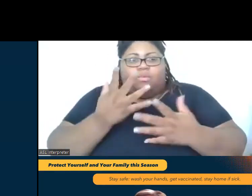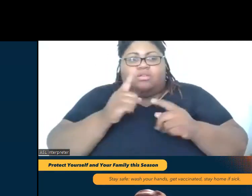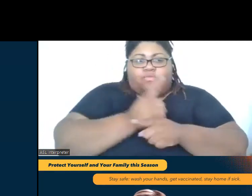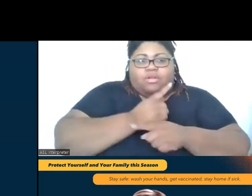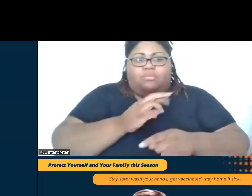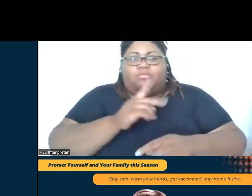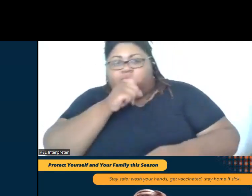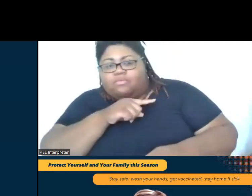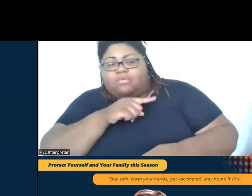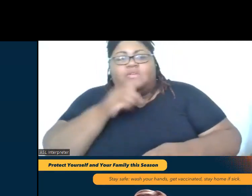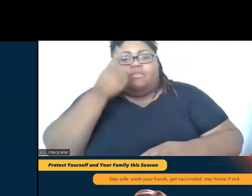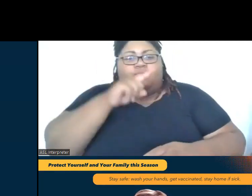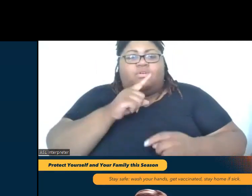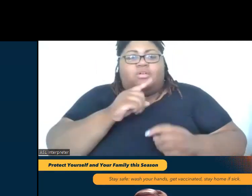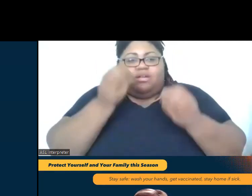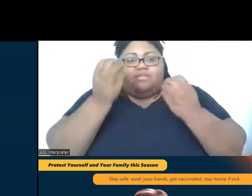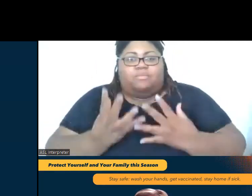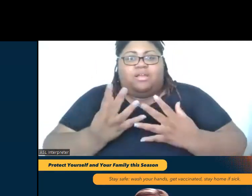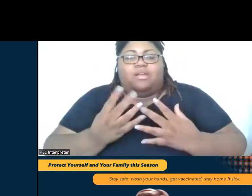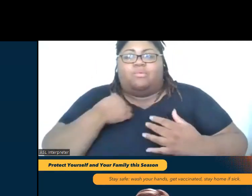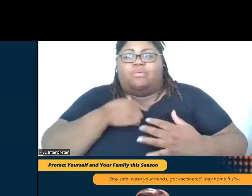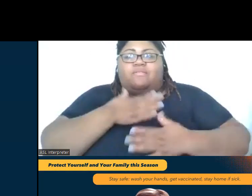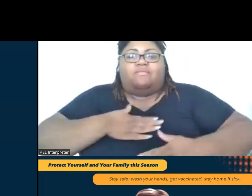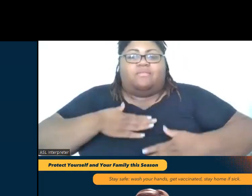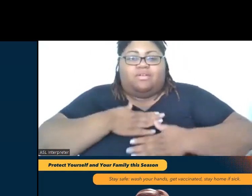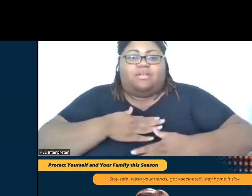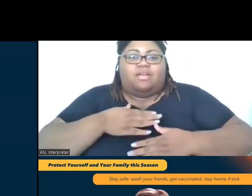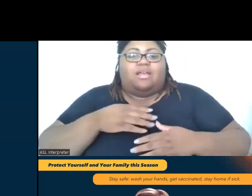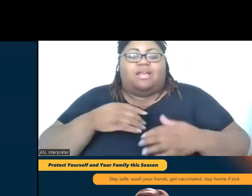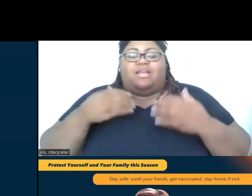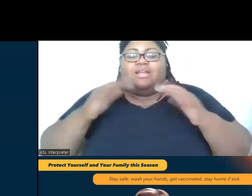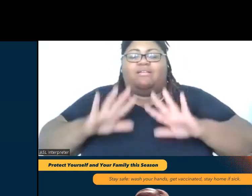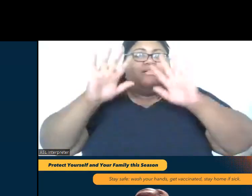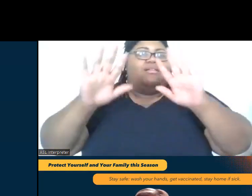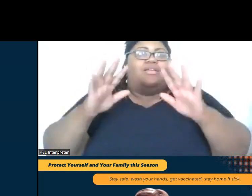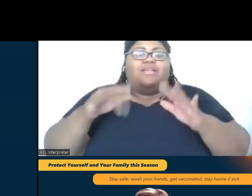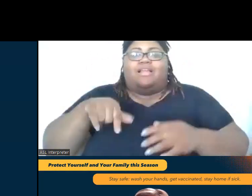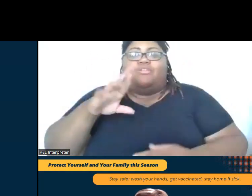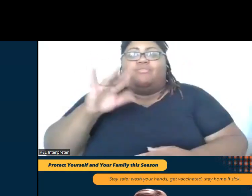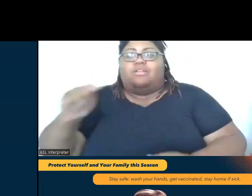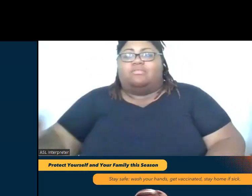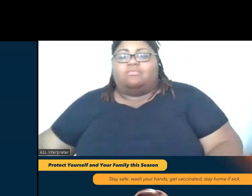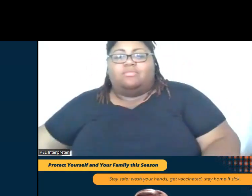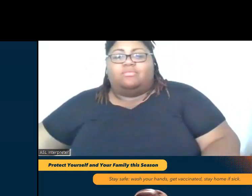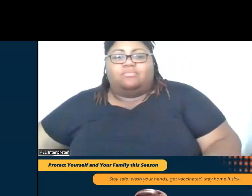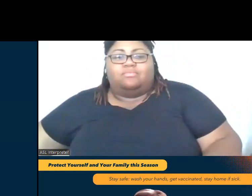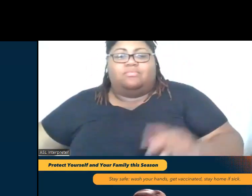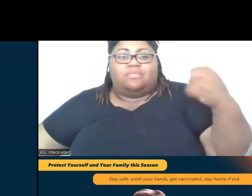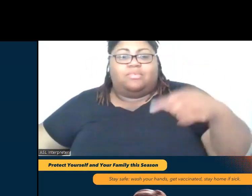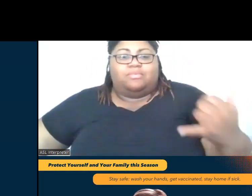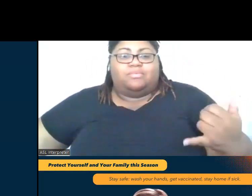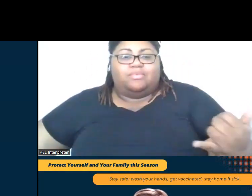just incredibly grateful that today Dr. Rita Nguyen has joined us from the California Department of Public Health to